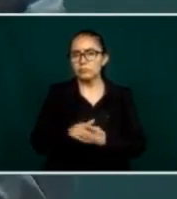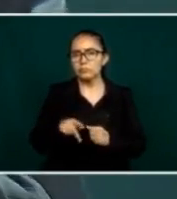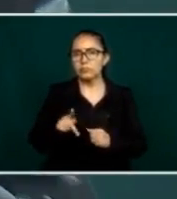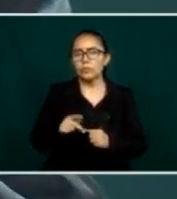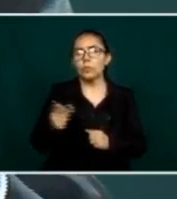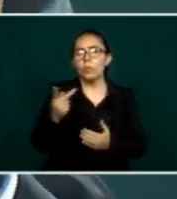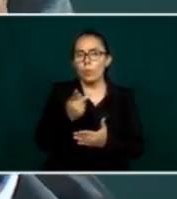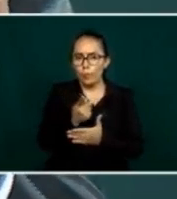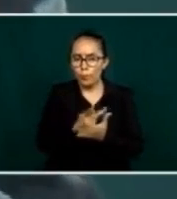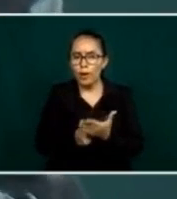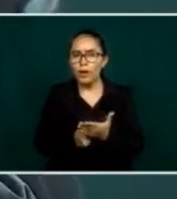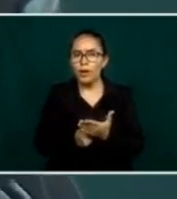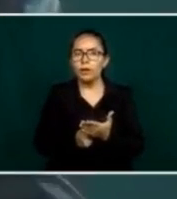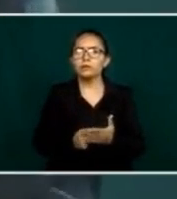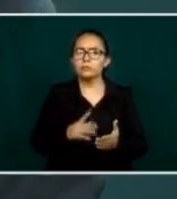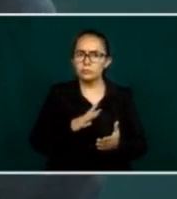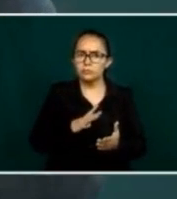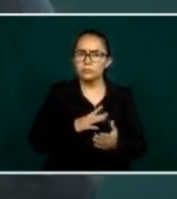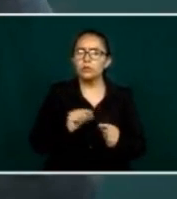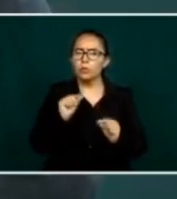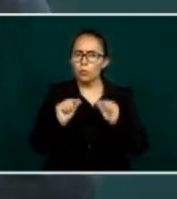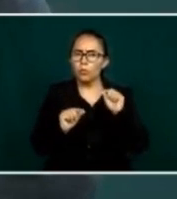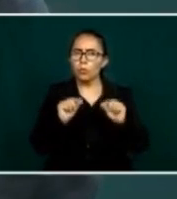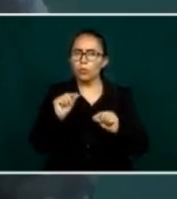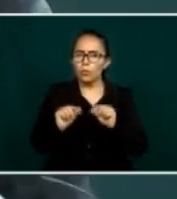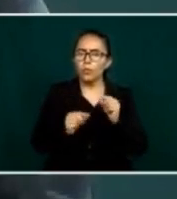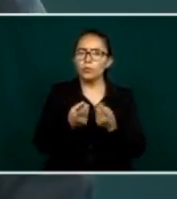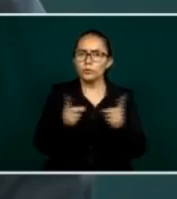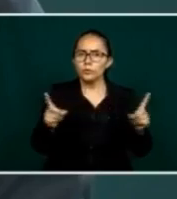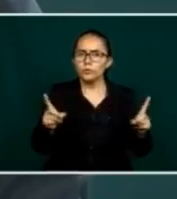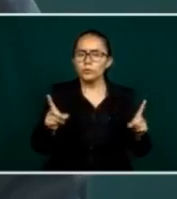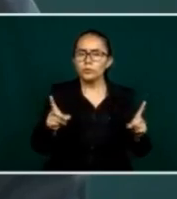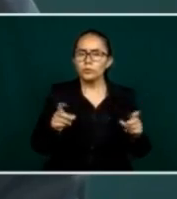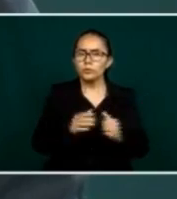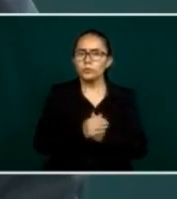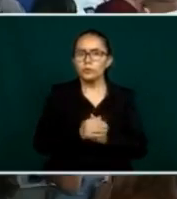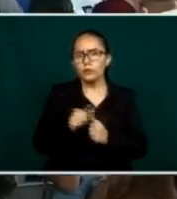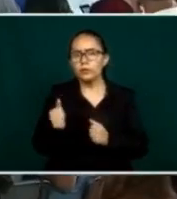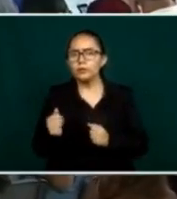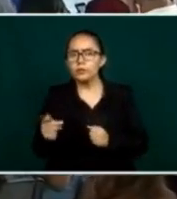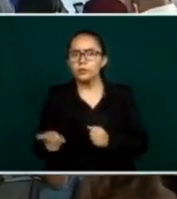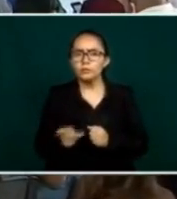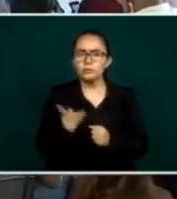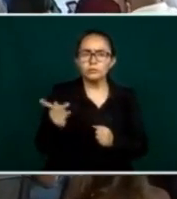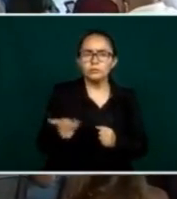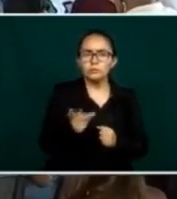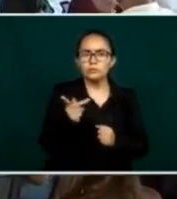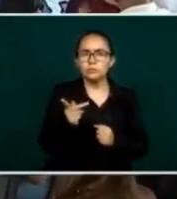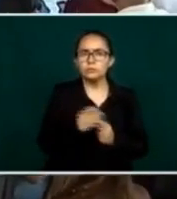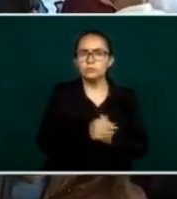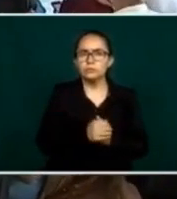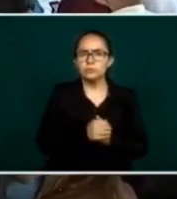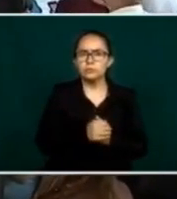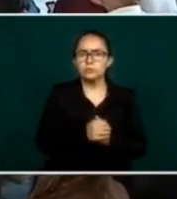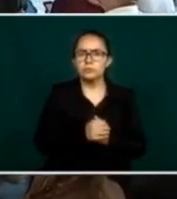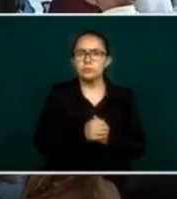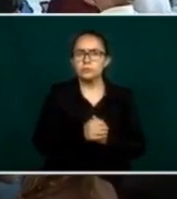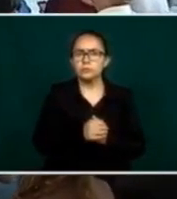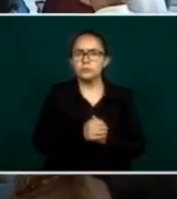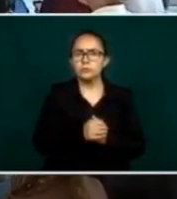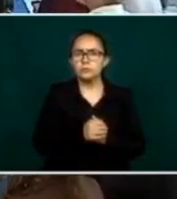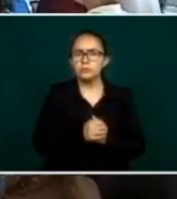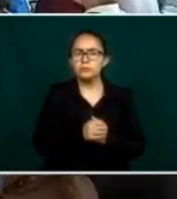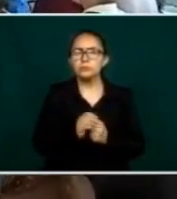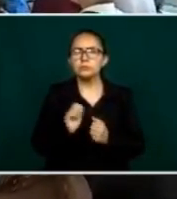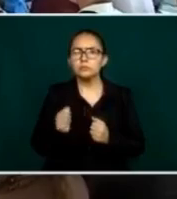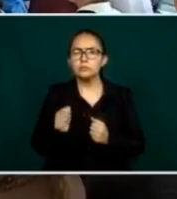It's kind of on hold right now, but we're doing it little by little. But if there's any more